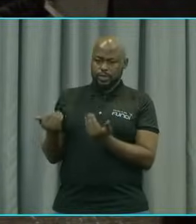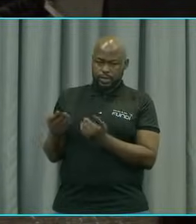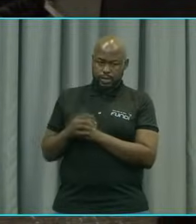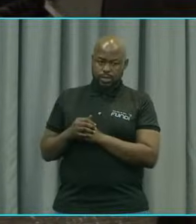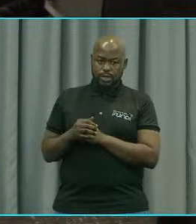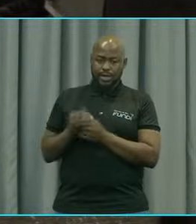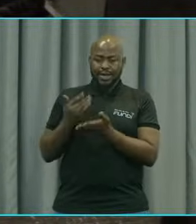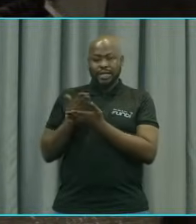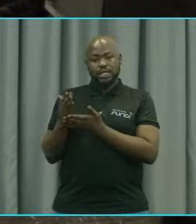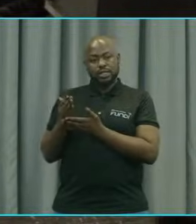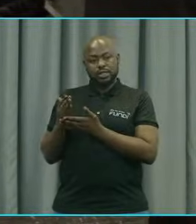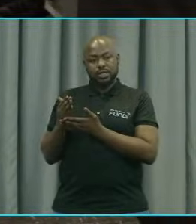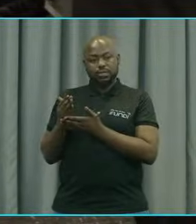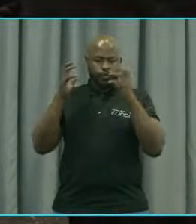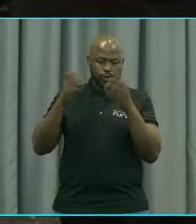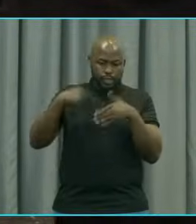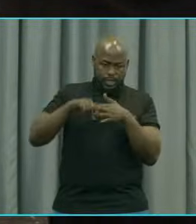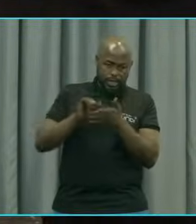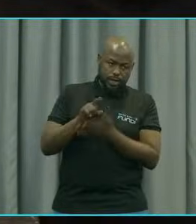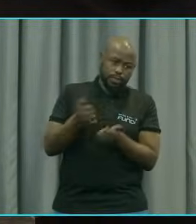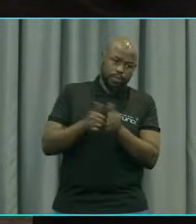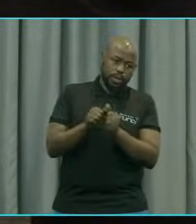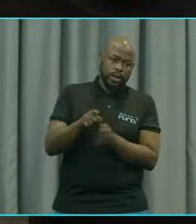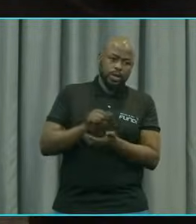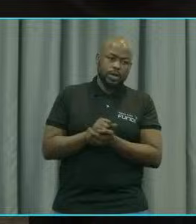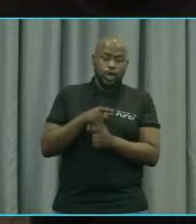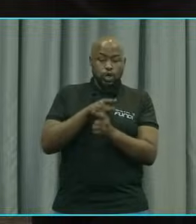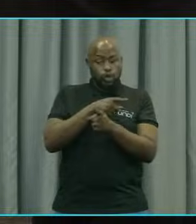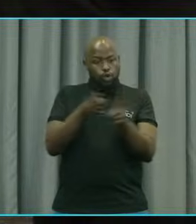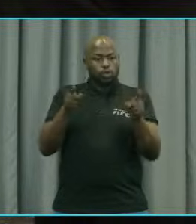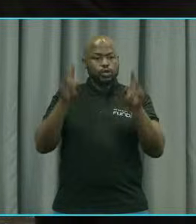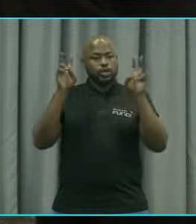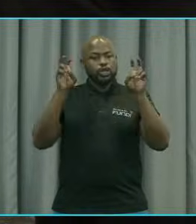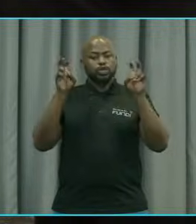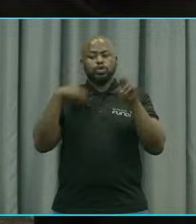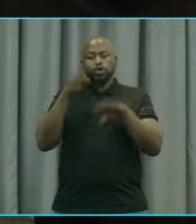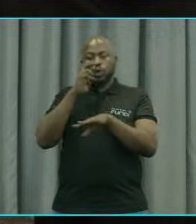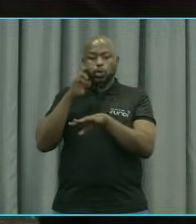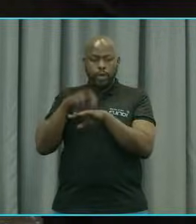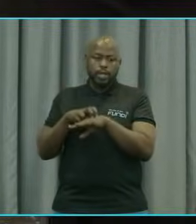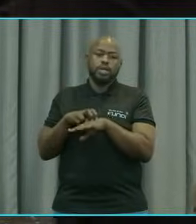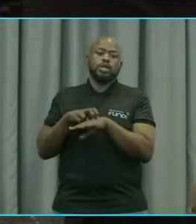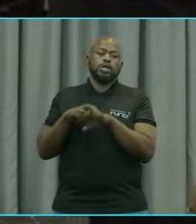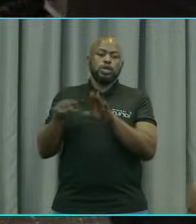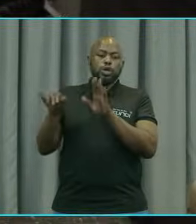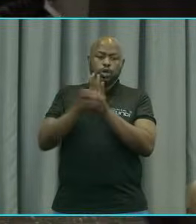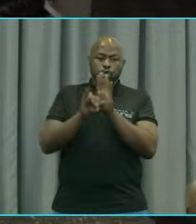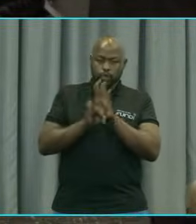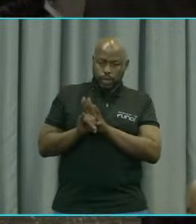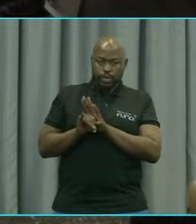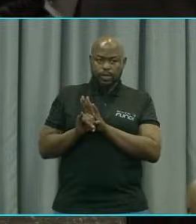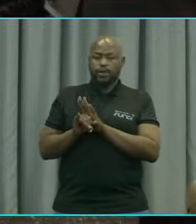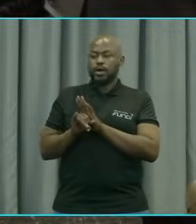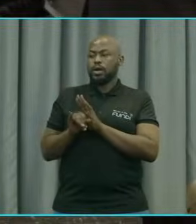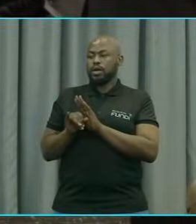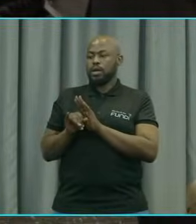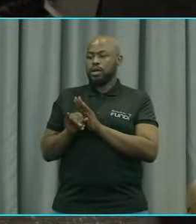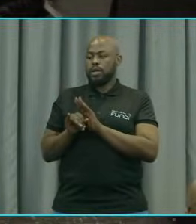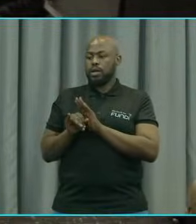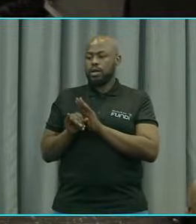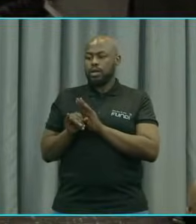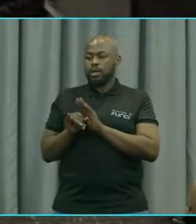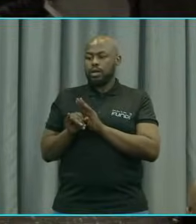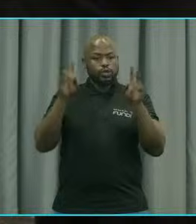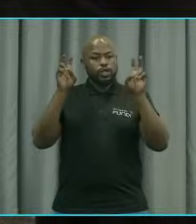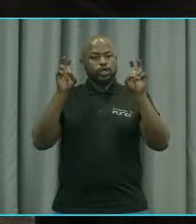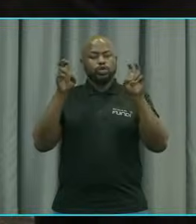is some confusion. So those are the issues actually that we need to identify actually going forward. My recommendation is actually